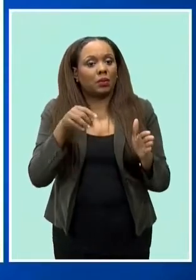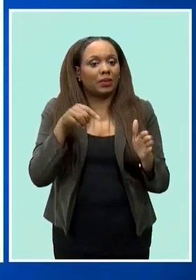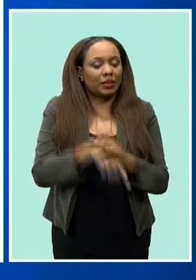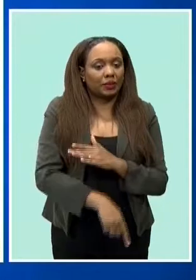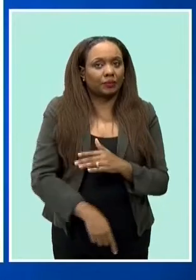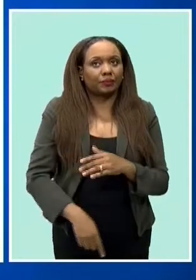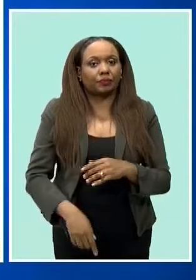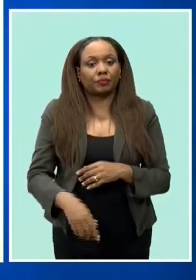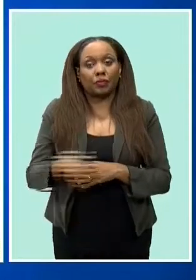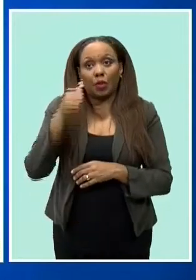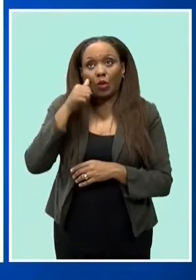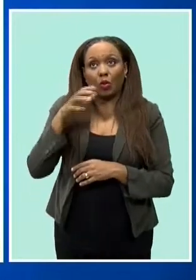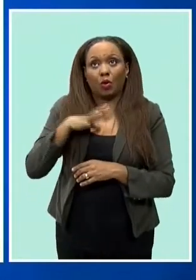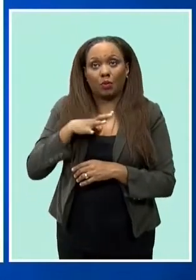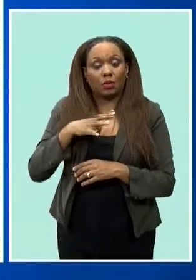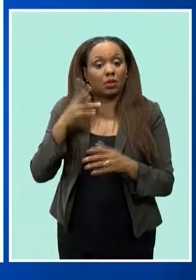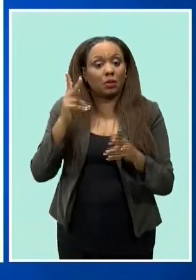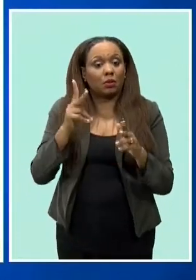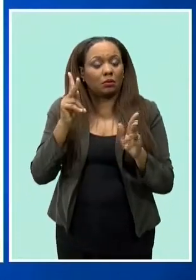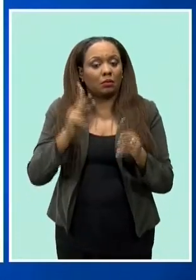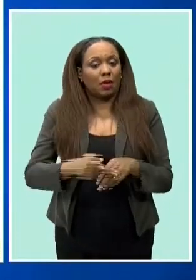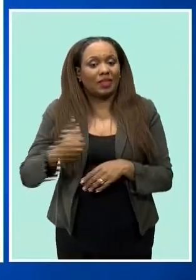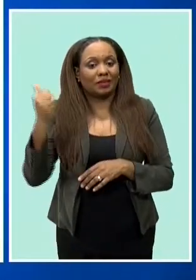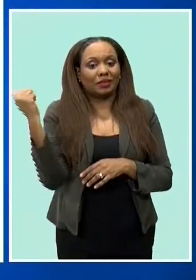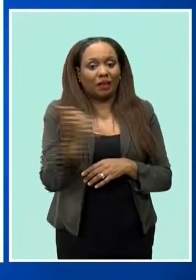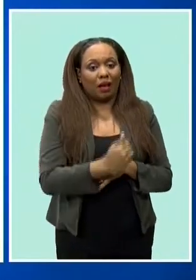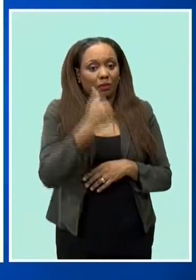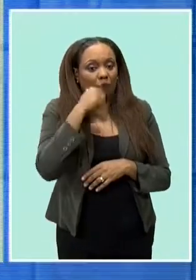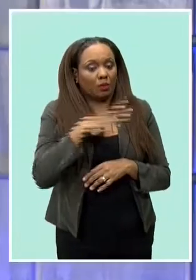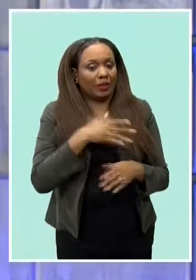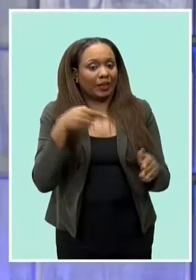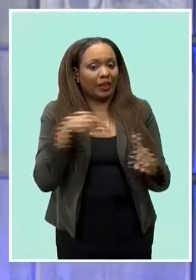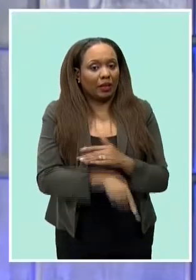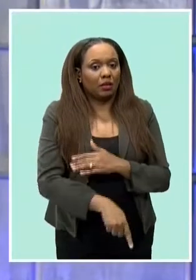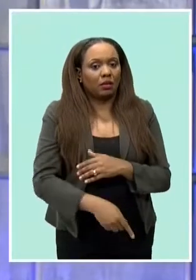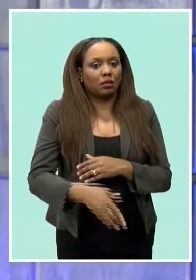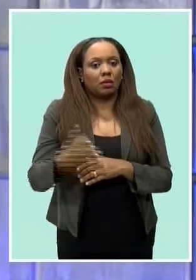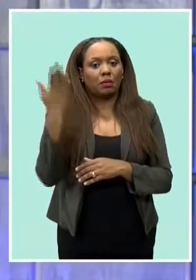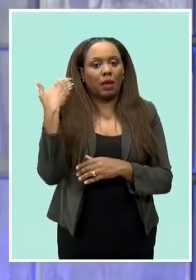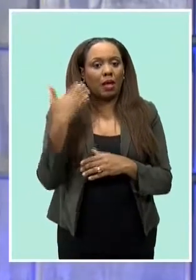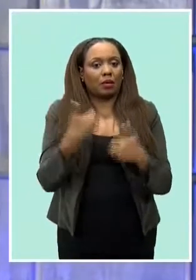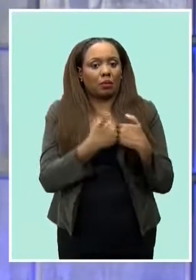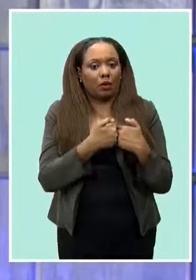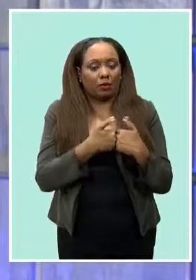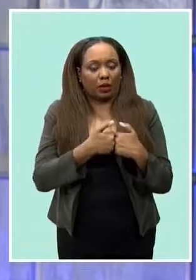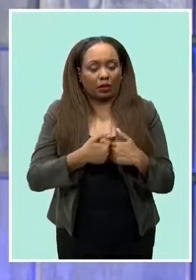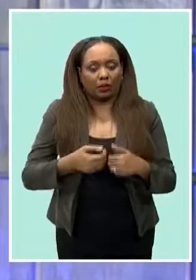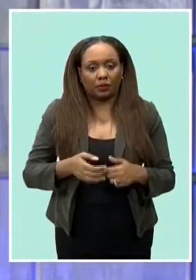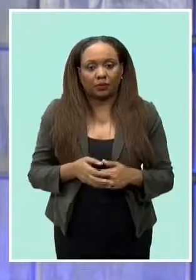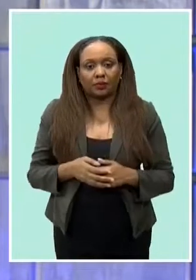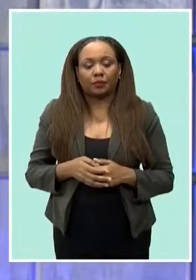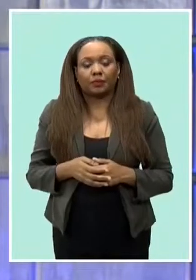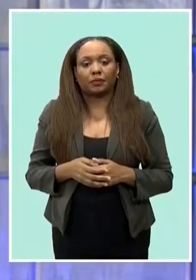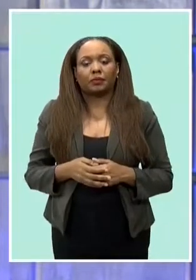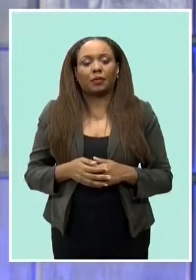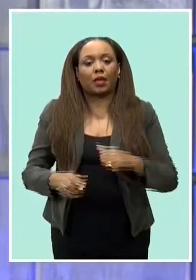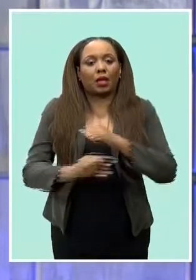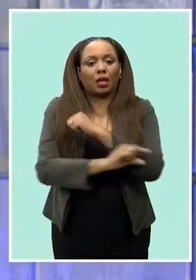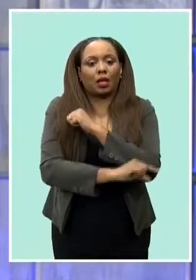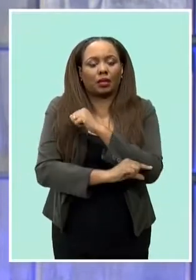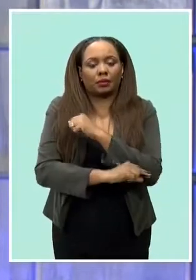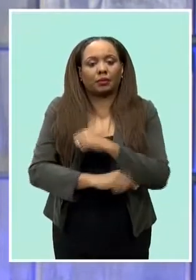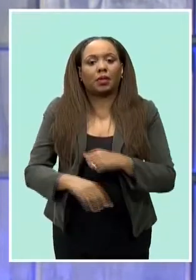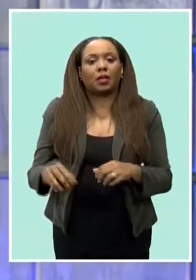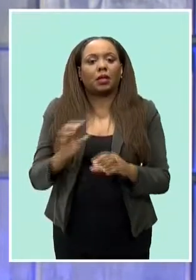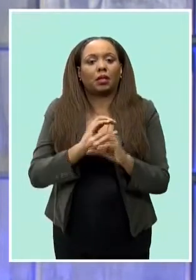Redberry Porous stabbed to death by her former boyfriend. In Guyana now, a non-governmental organization is working